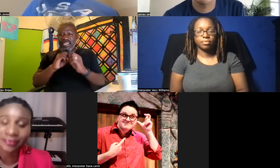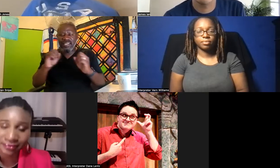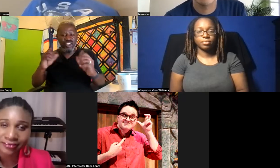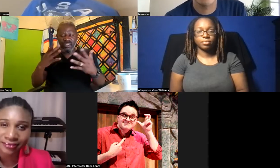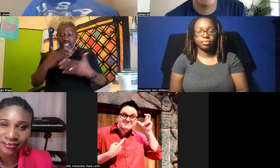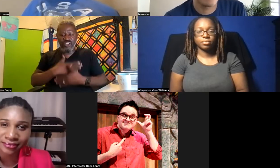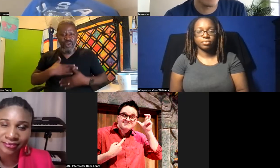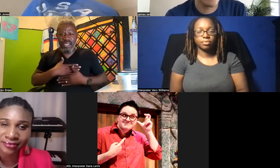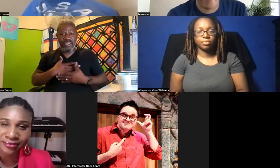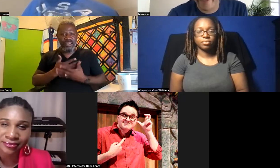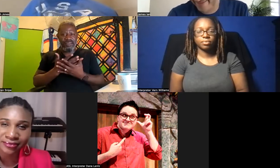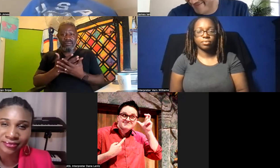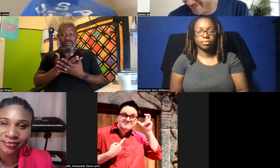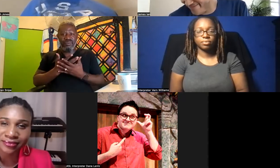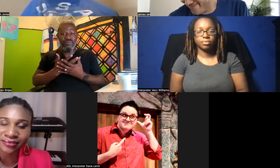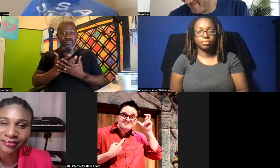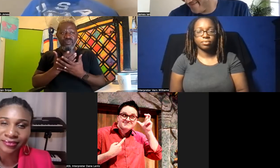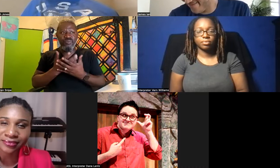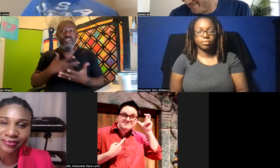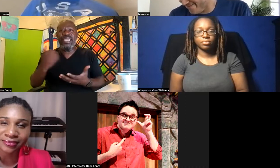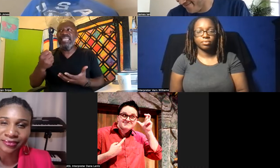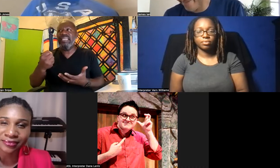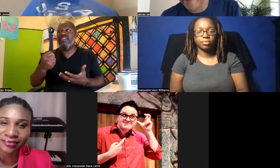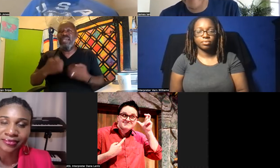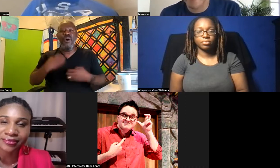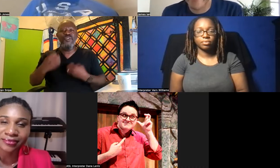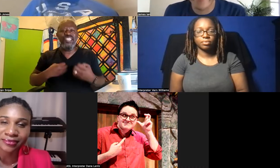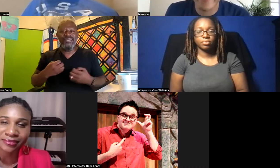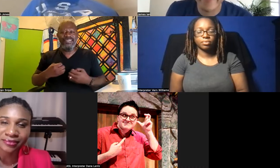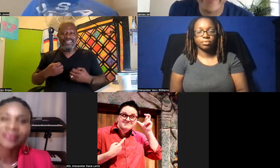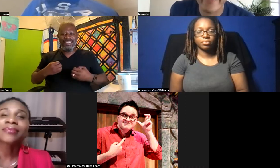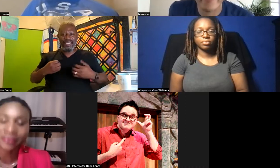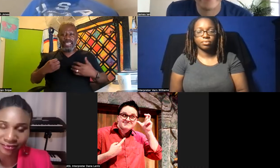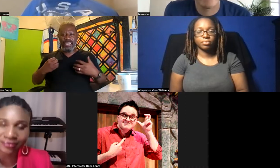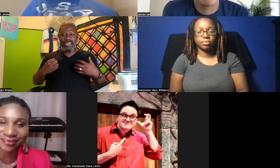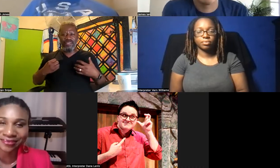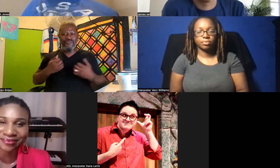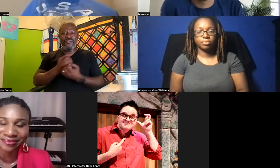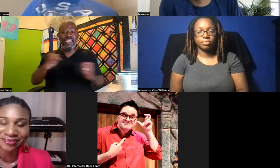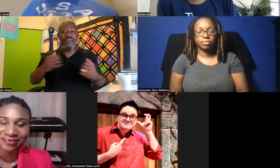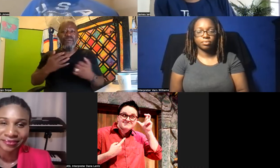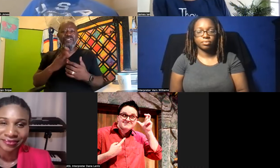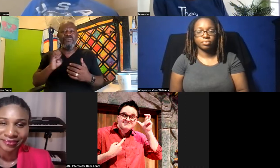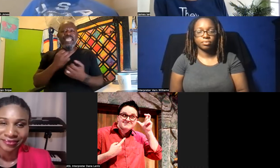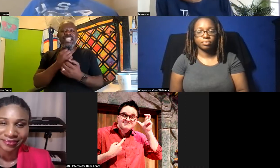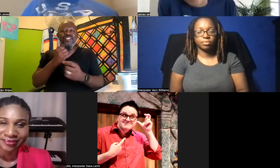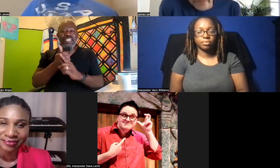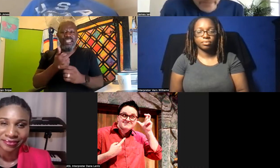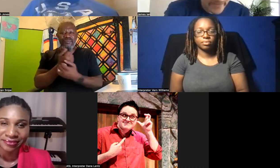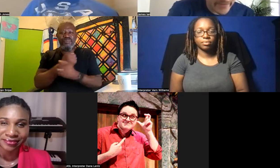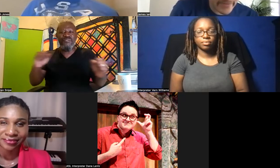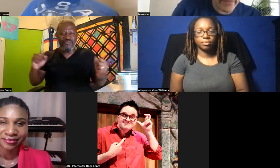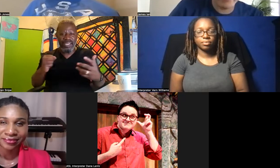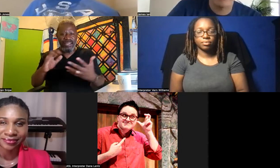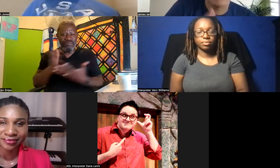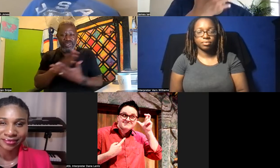Music just enjoys bringing the emotion, the freedom of to be yourself,